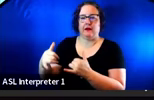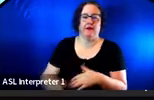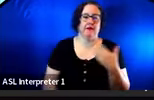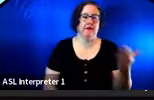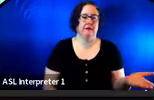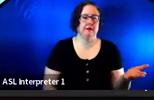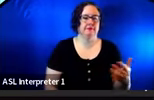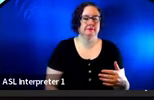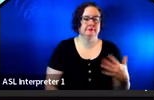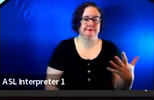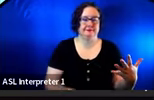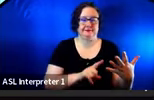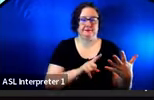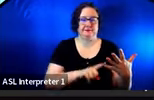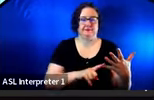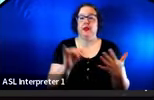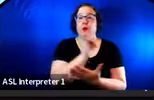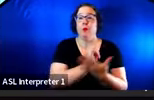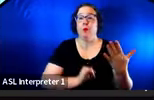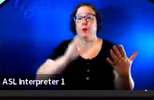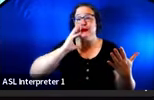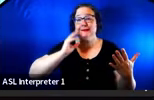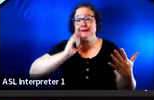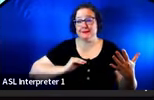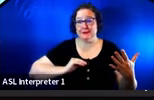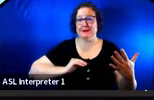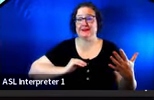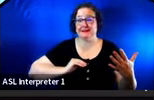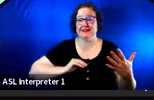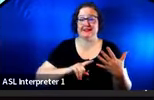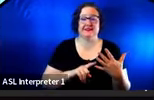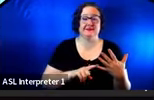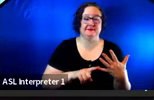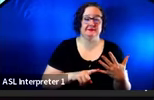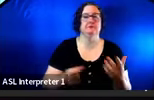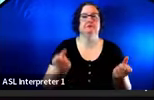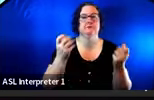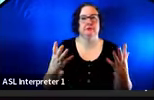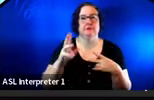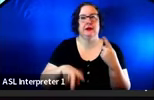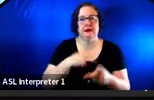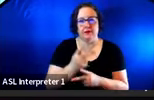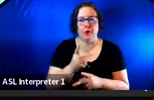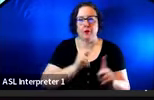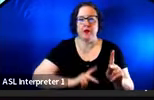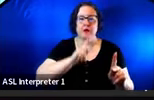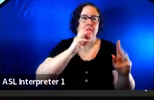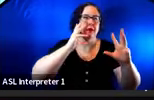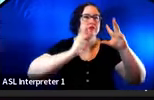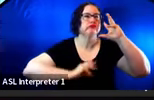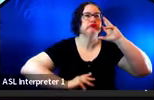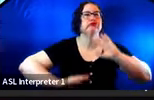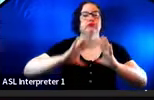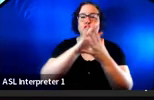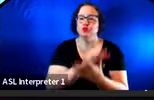Artistic experiences. This comes in many forms where people just really want to experience the story.